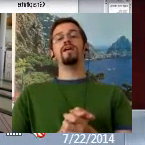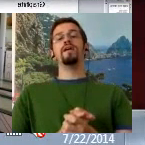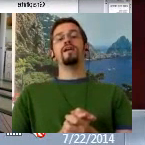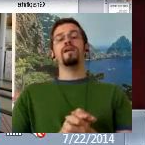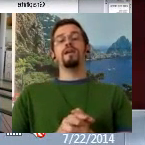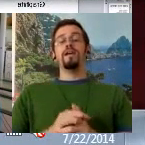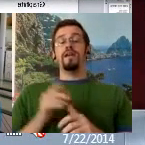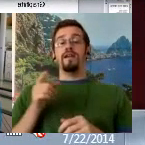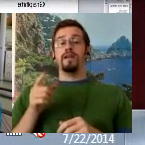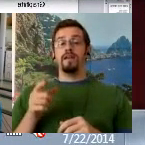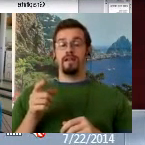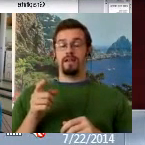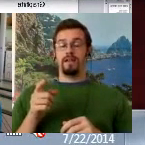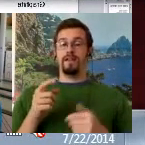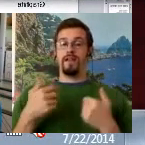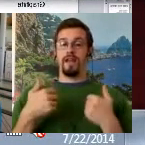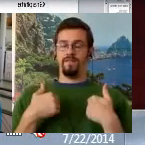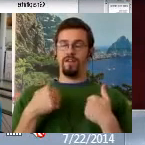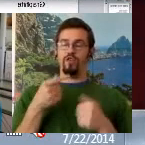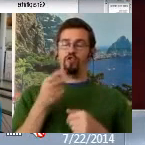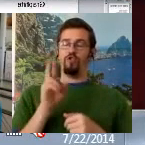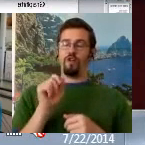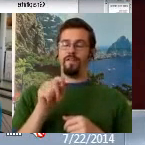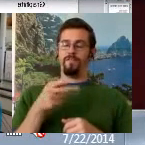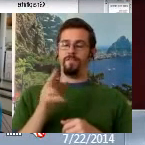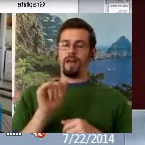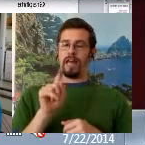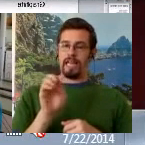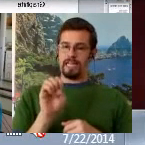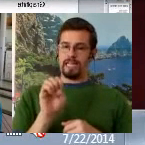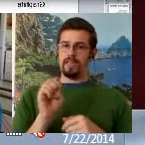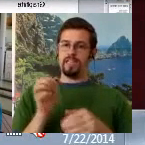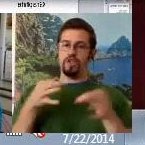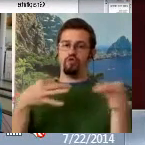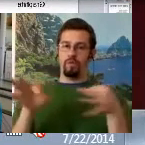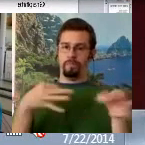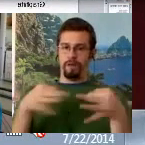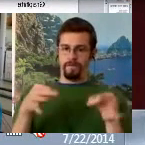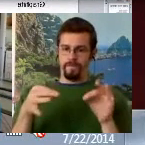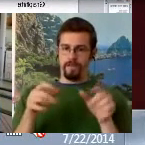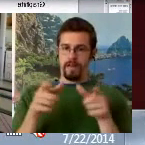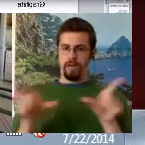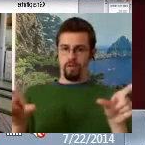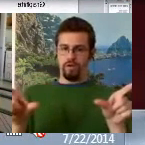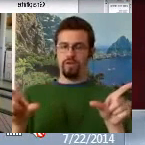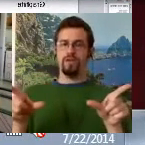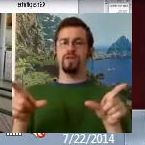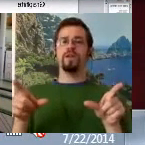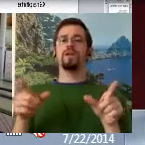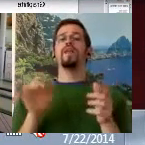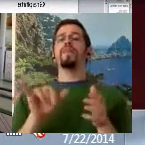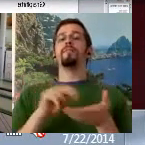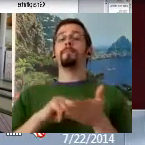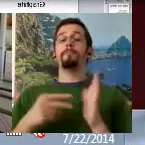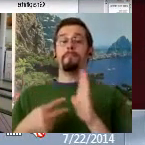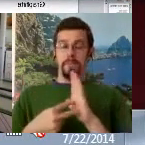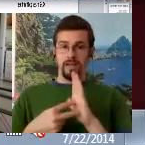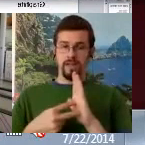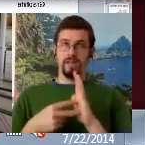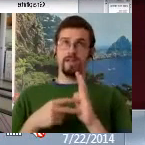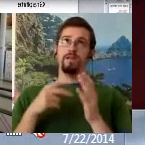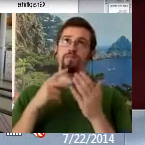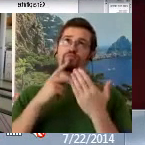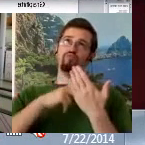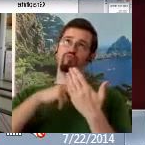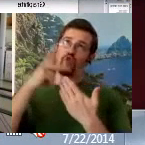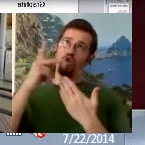Graphite description language. It's basically programming for telling how